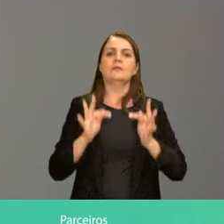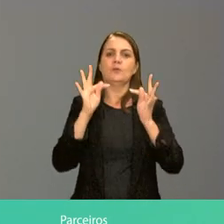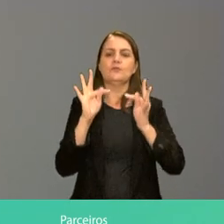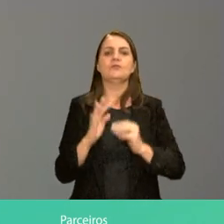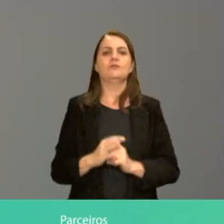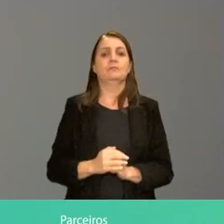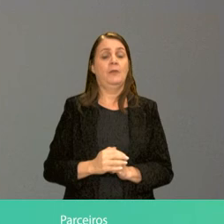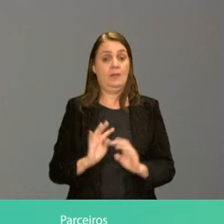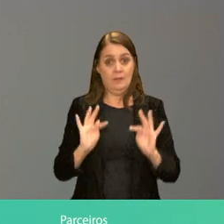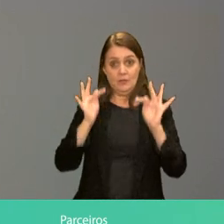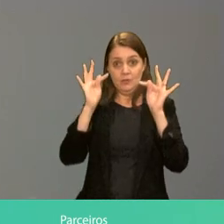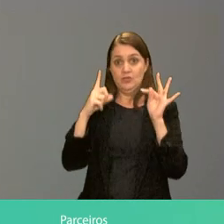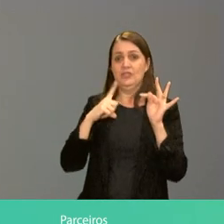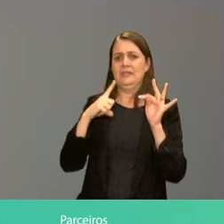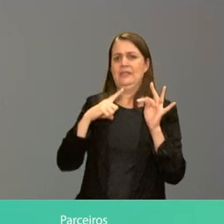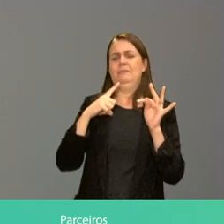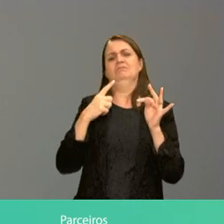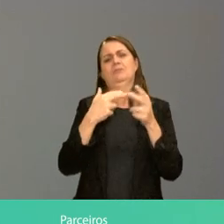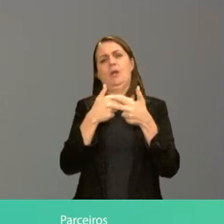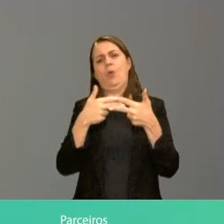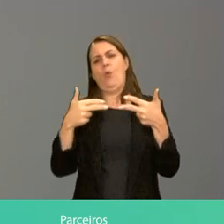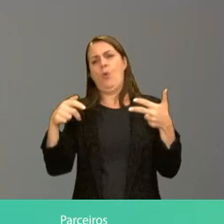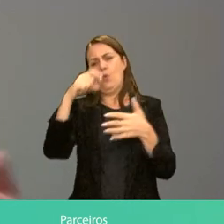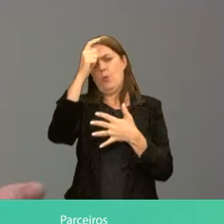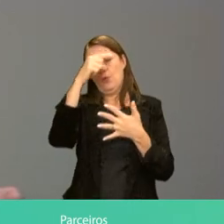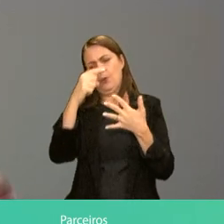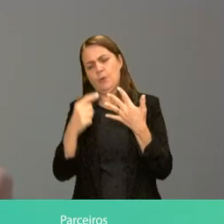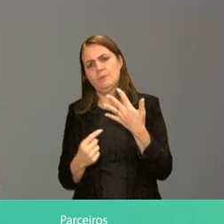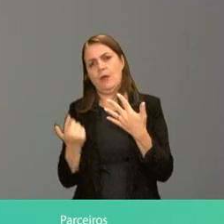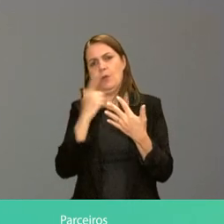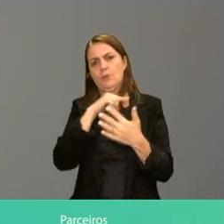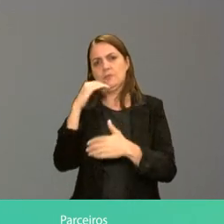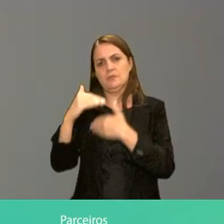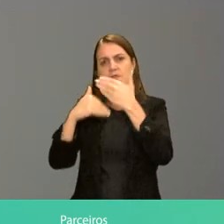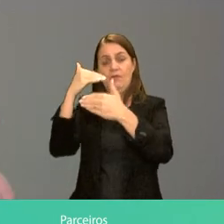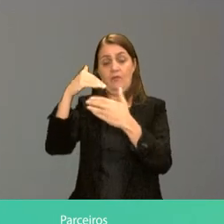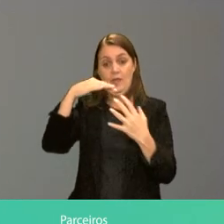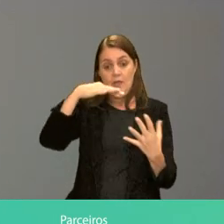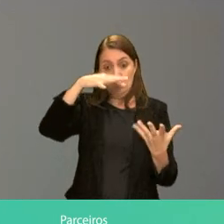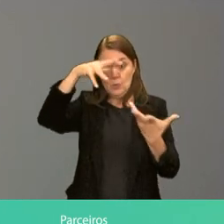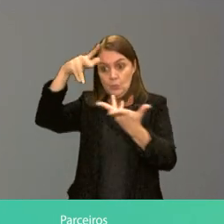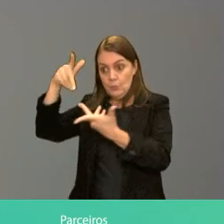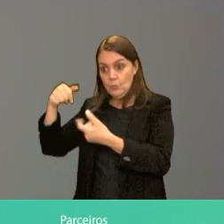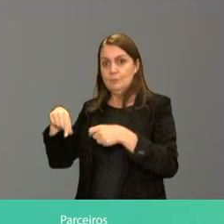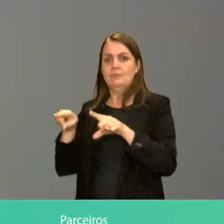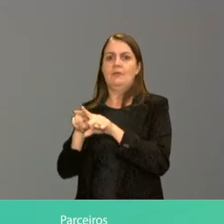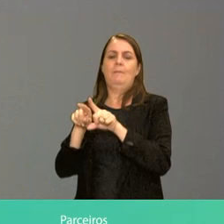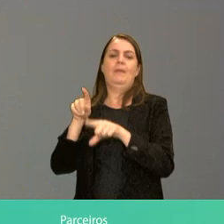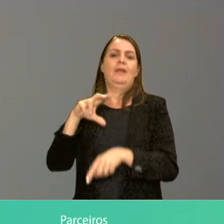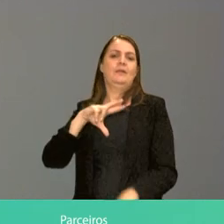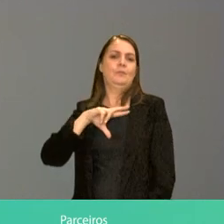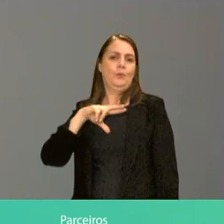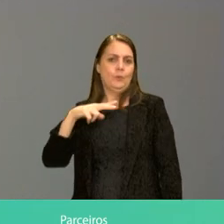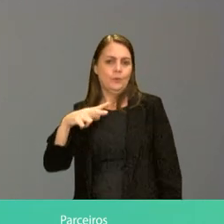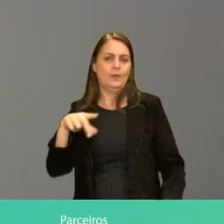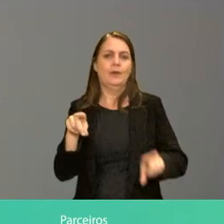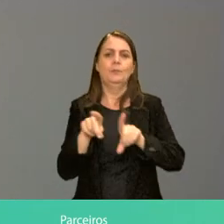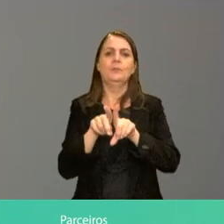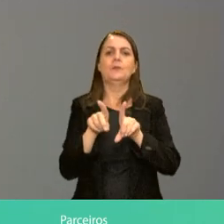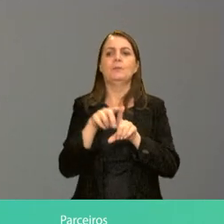Technology needs to be improved and developed, including in Portugal and in Brazil as well. So Portugal is